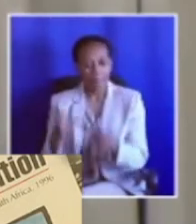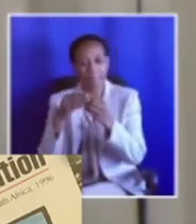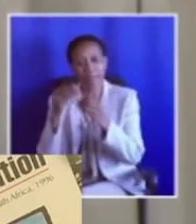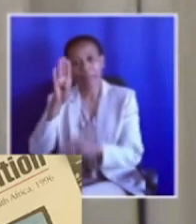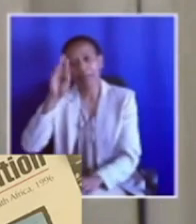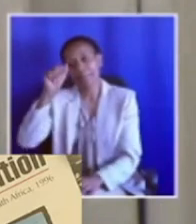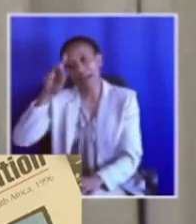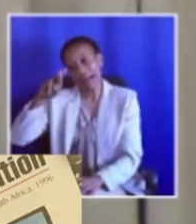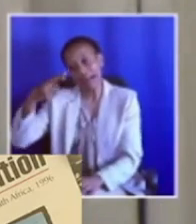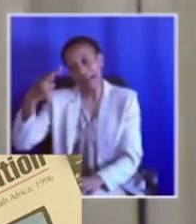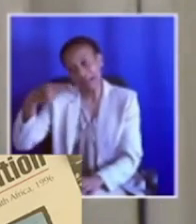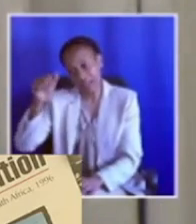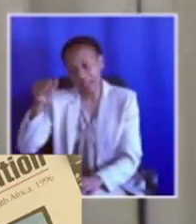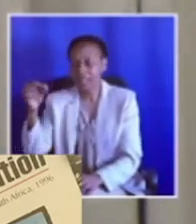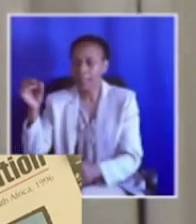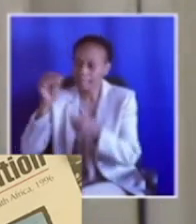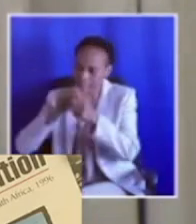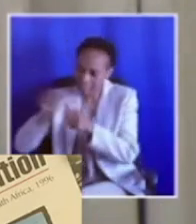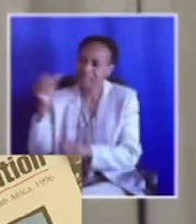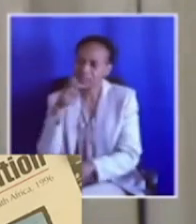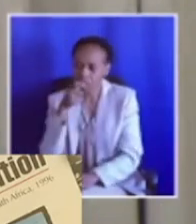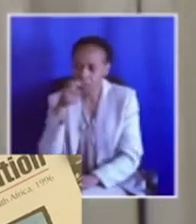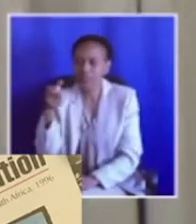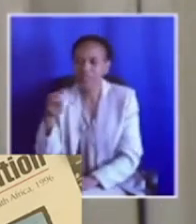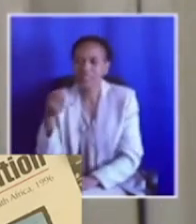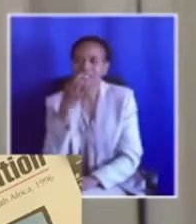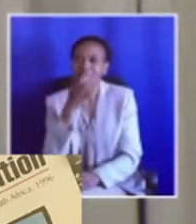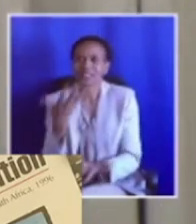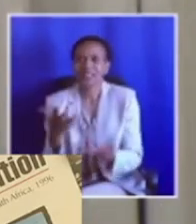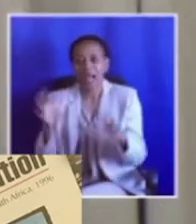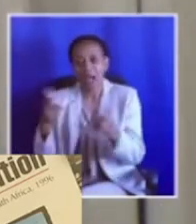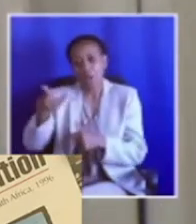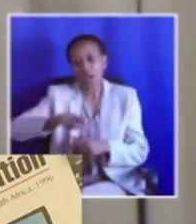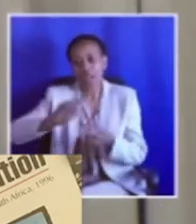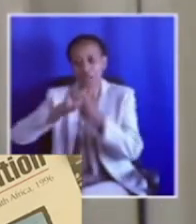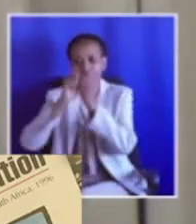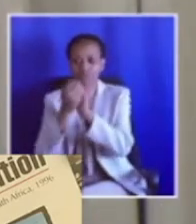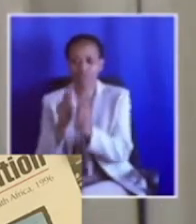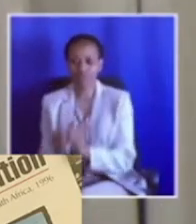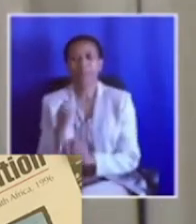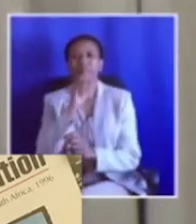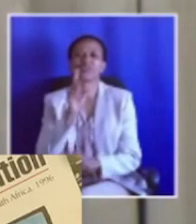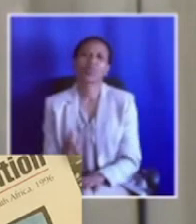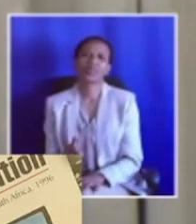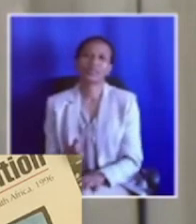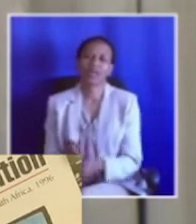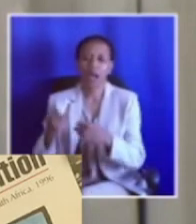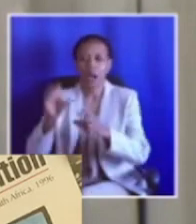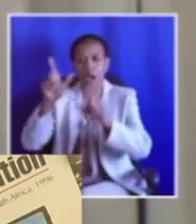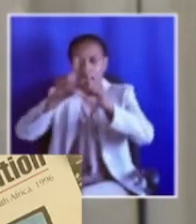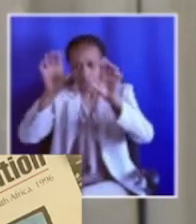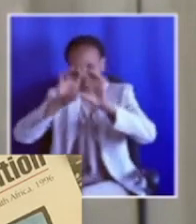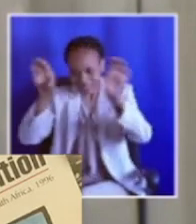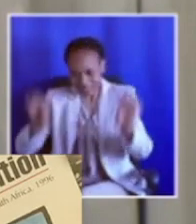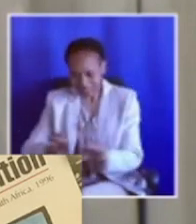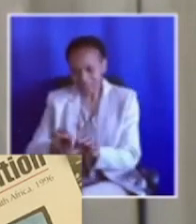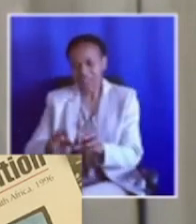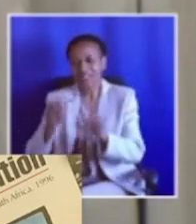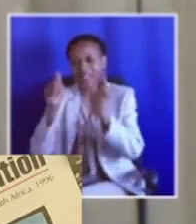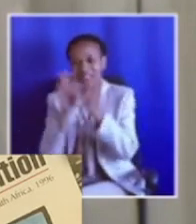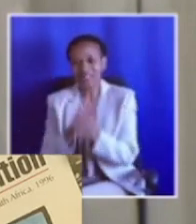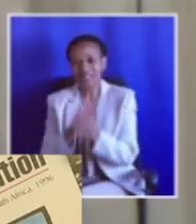it best. The single biggest step forward for sustainable land reform would be to provide title and ownership to the